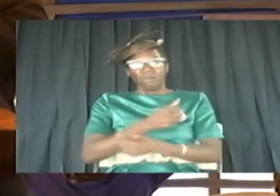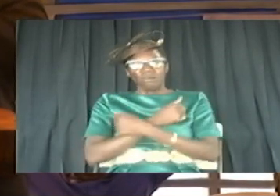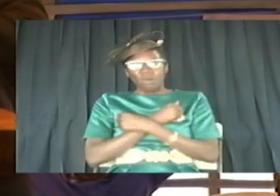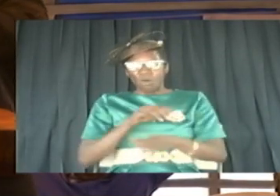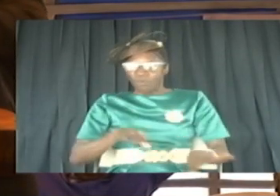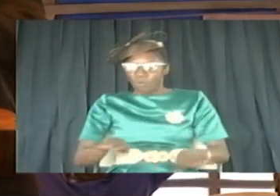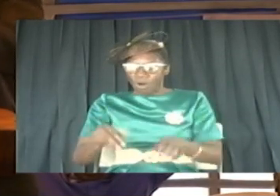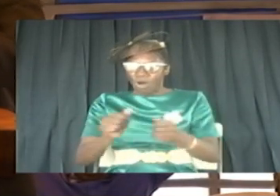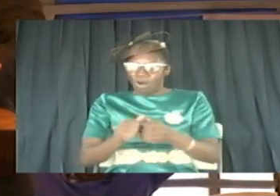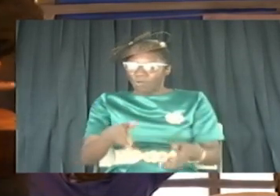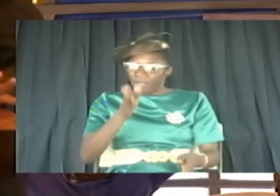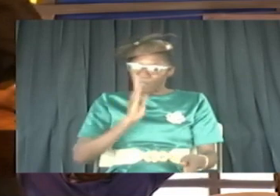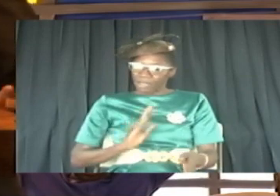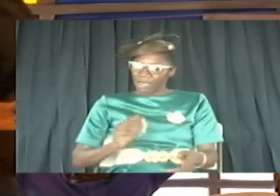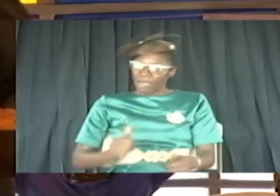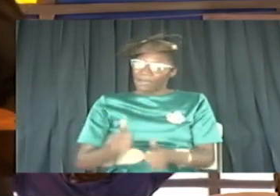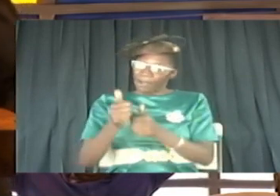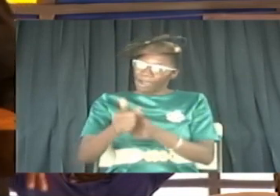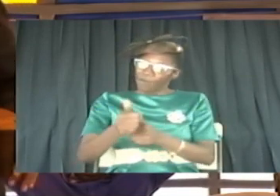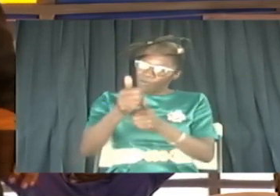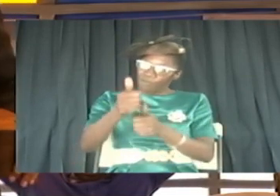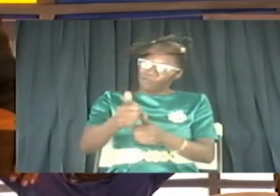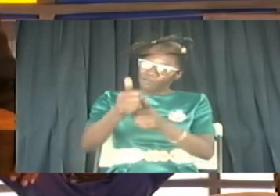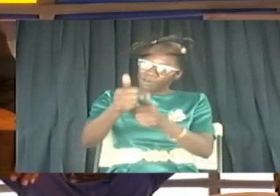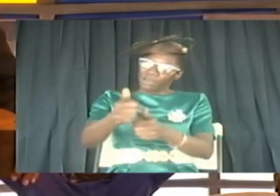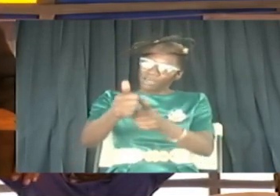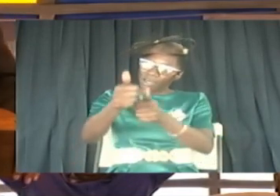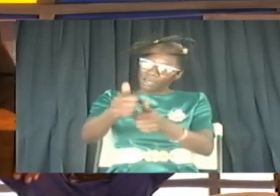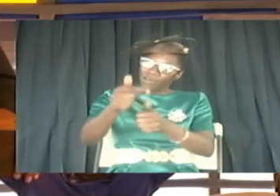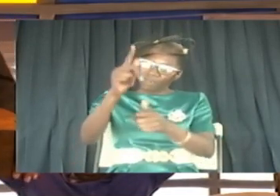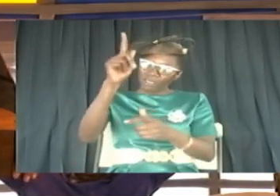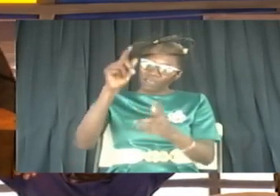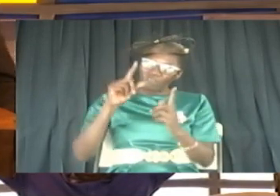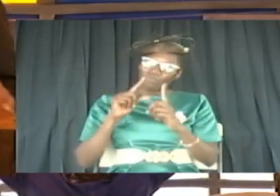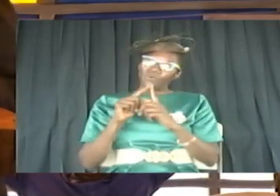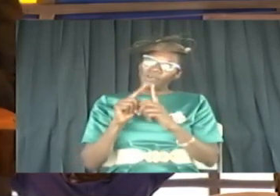Follow desperately after His word.